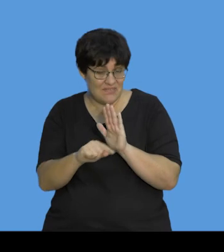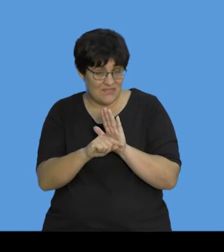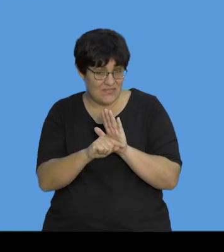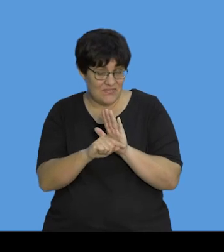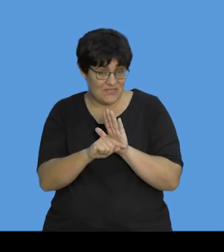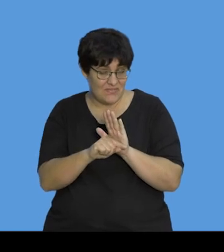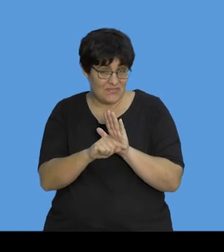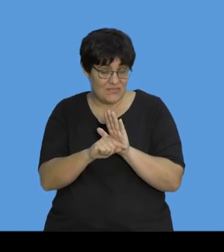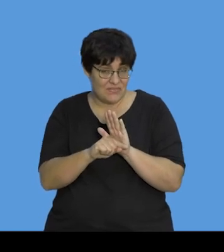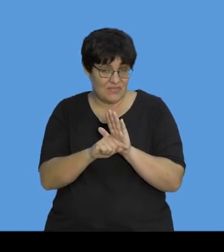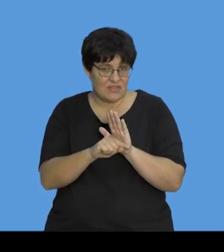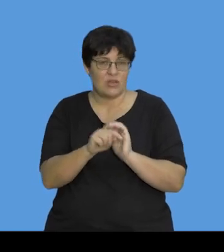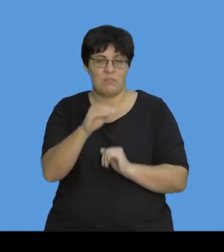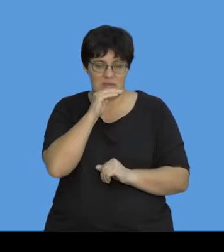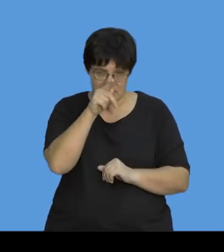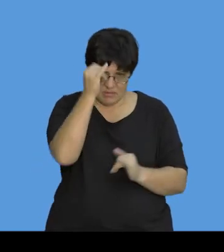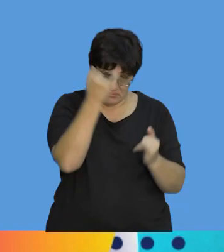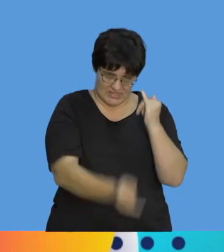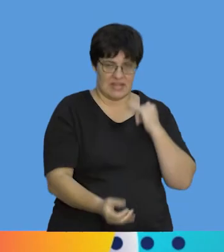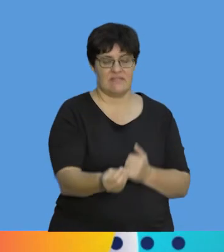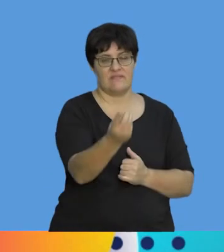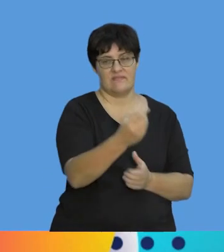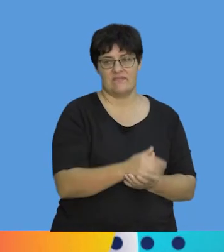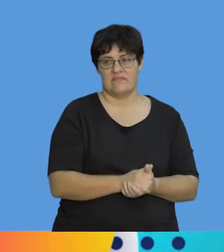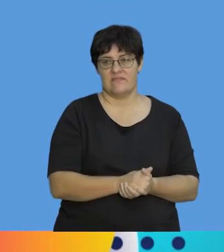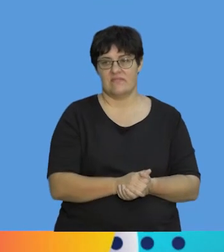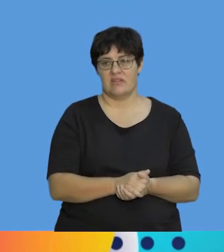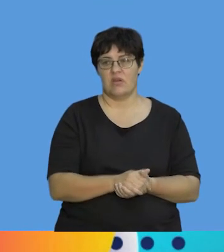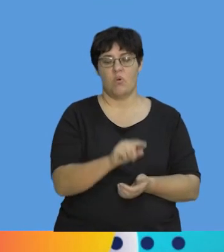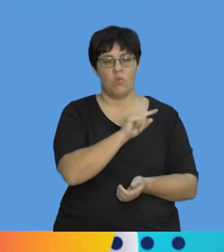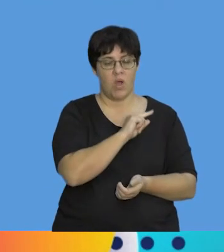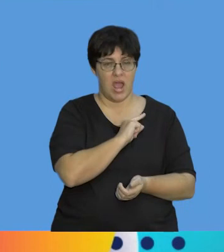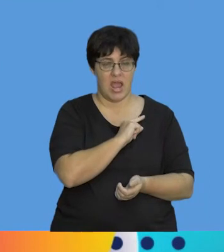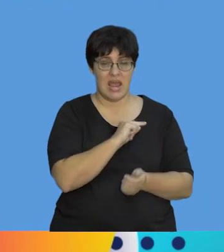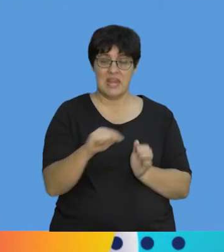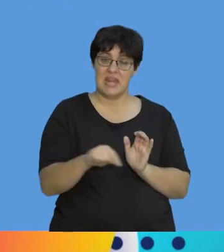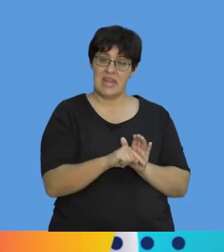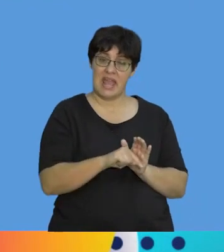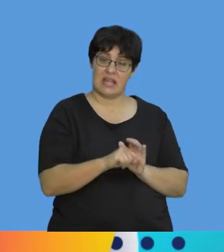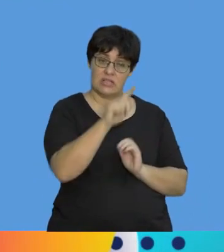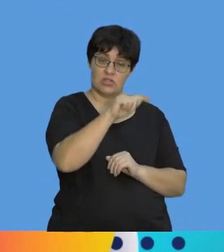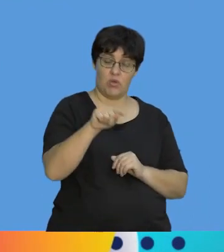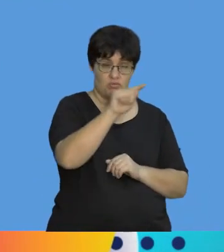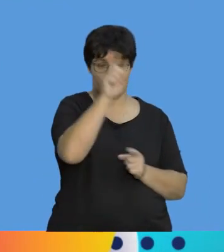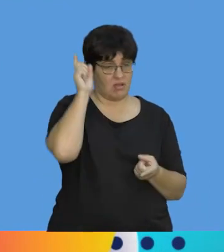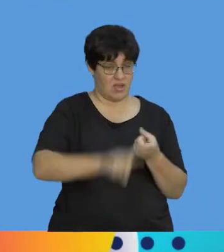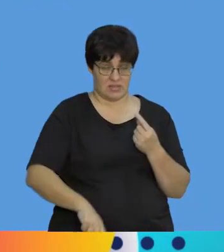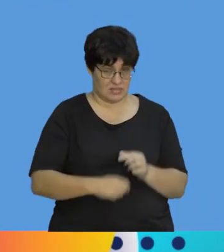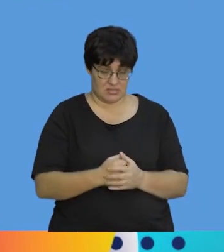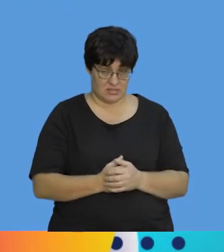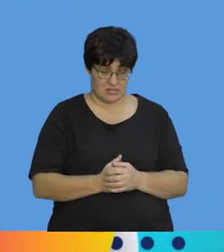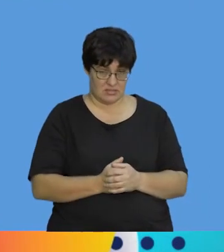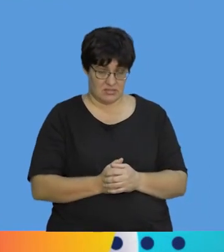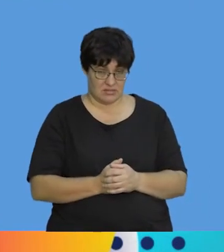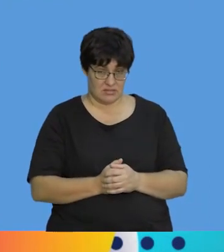value, you've made a mistake, because you know you can't take the negative of a square root, okay, square root of a